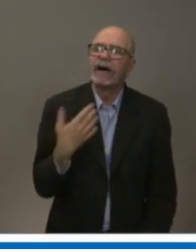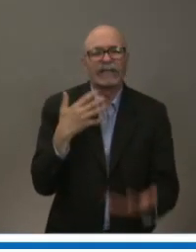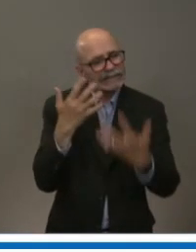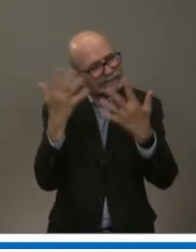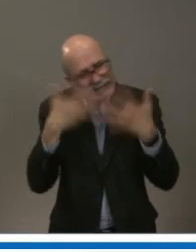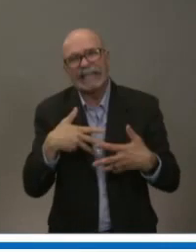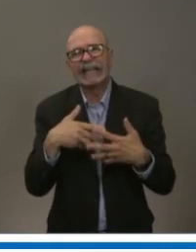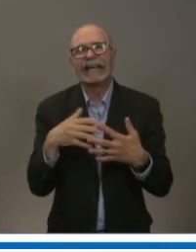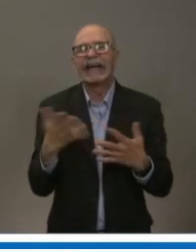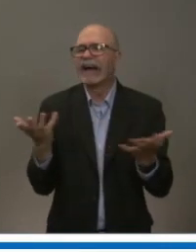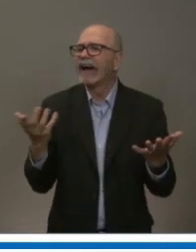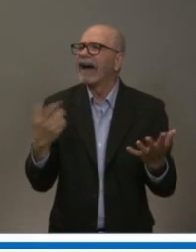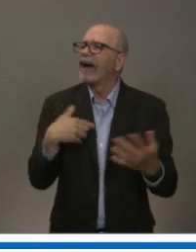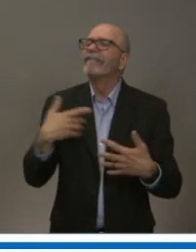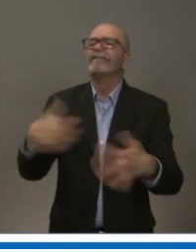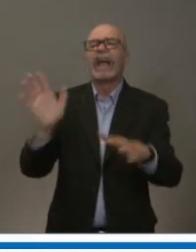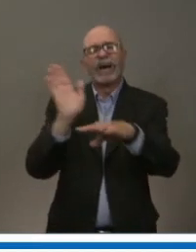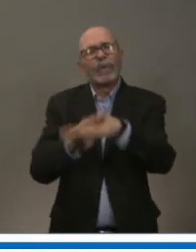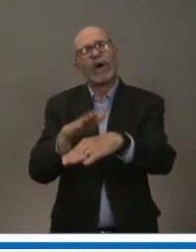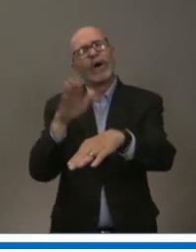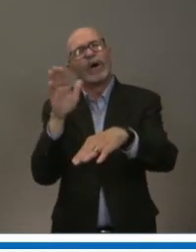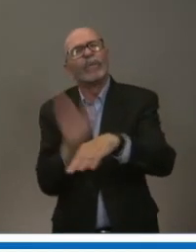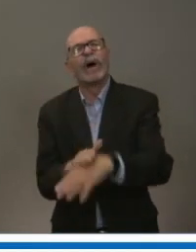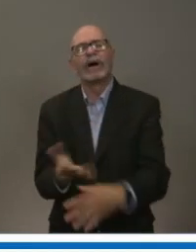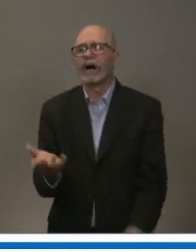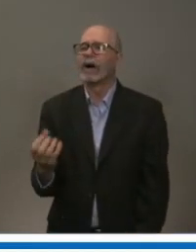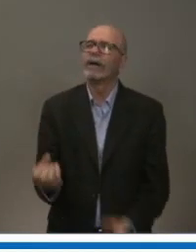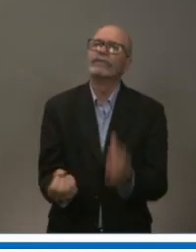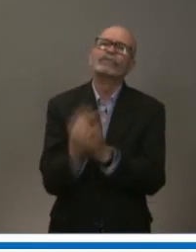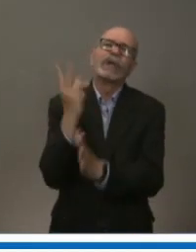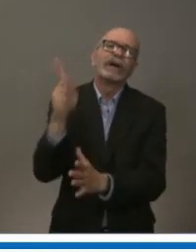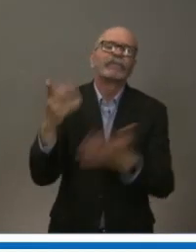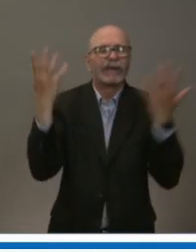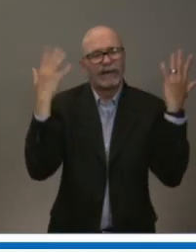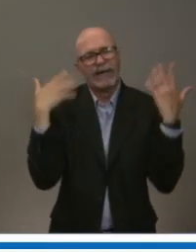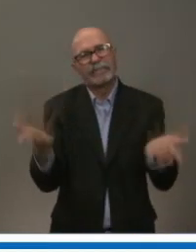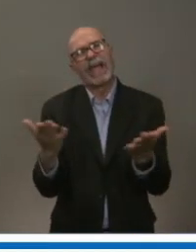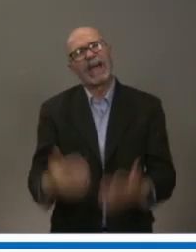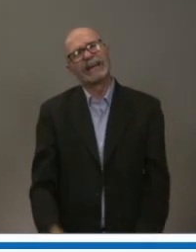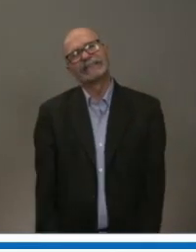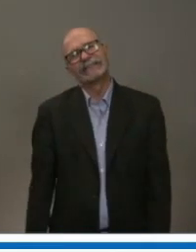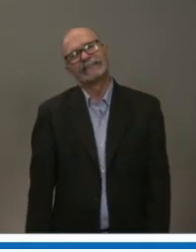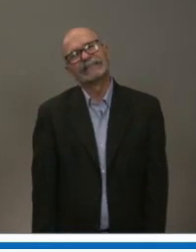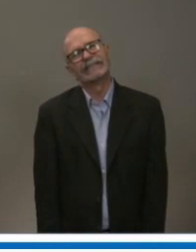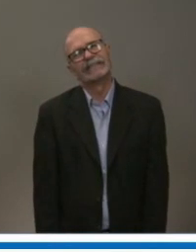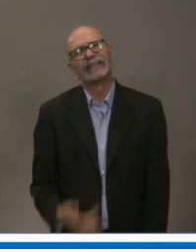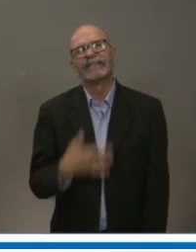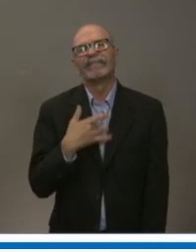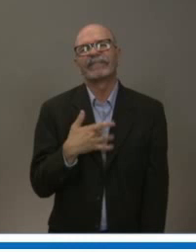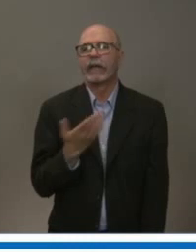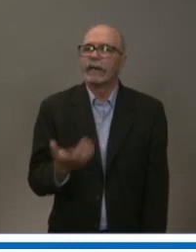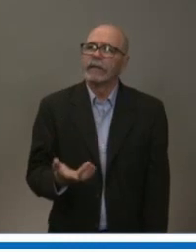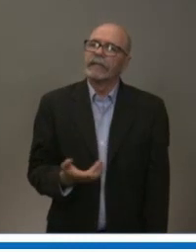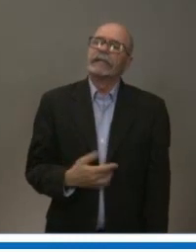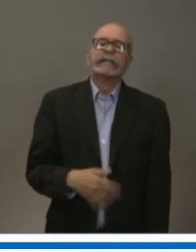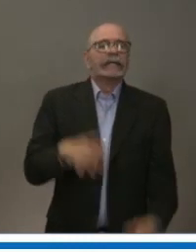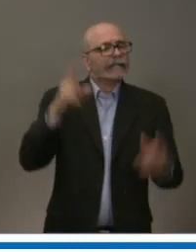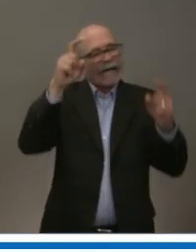have to talk about this publicly, but it's happening enough that I feel I need to, and we need everybody to act